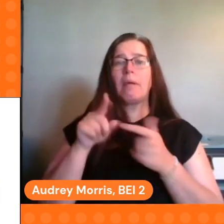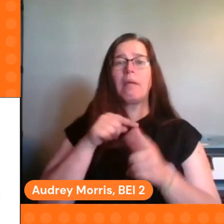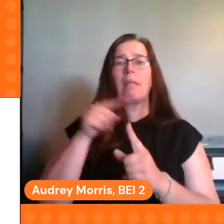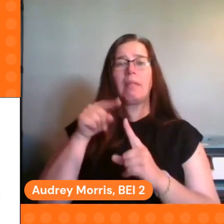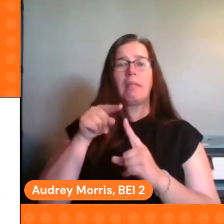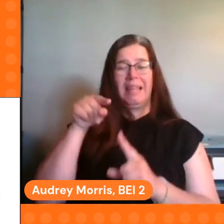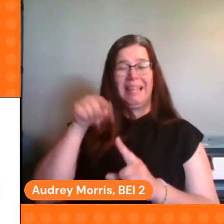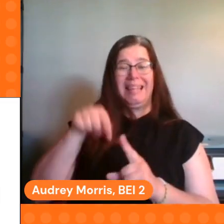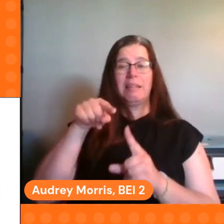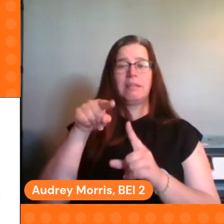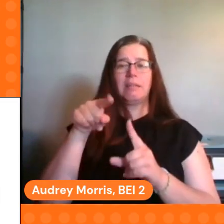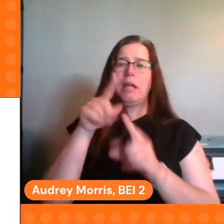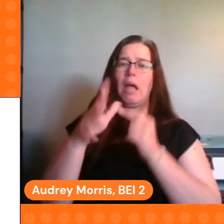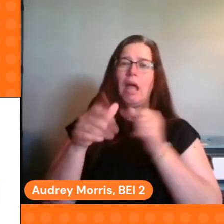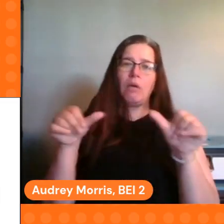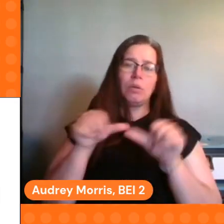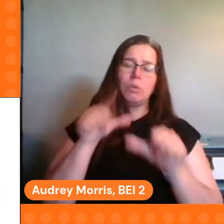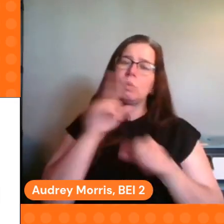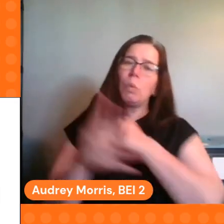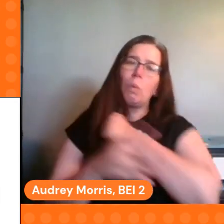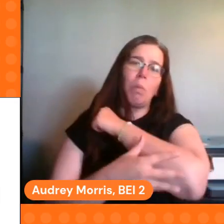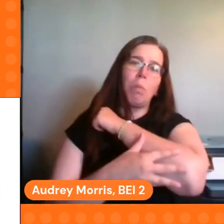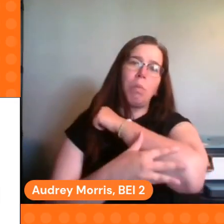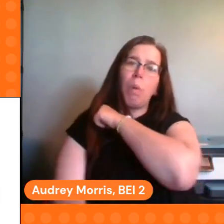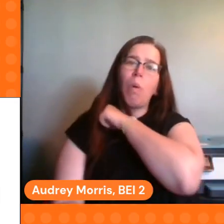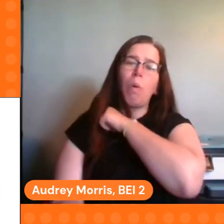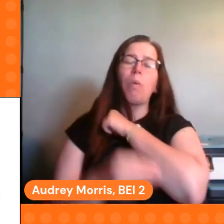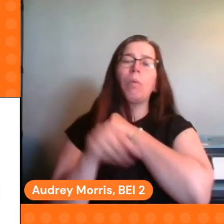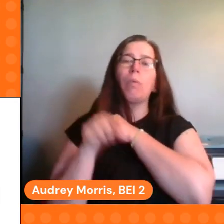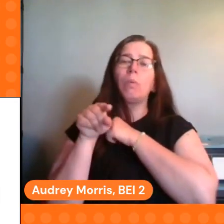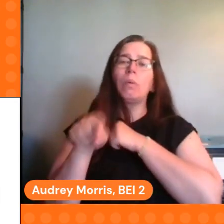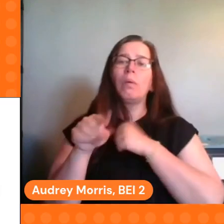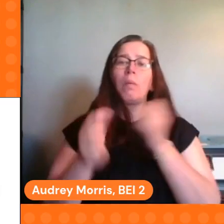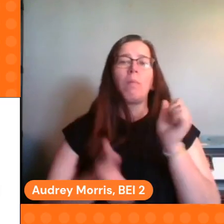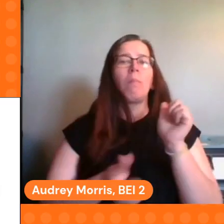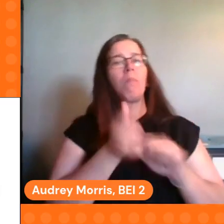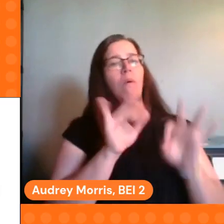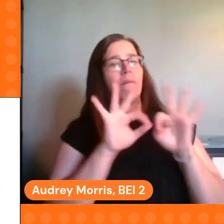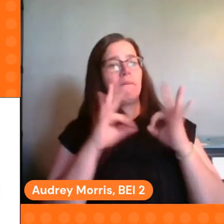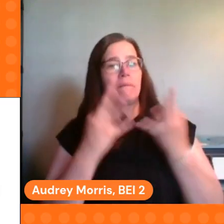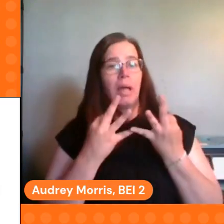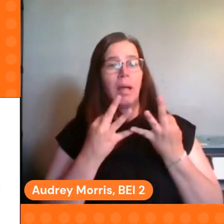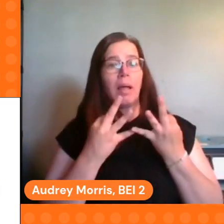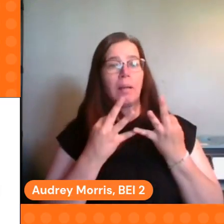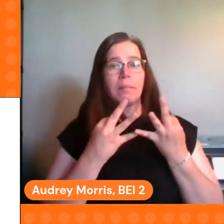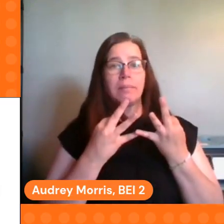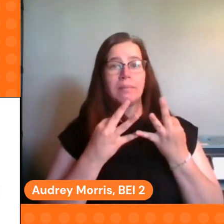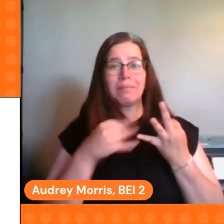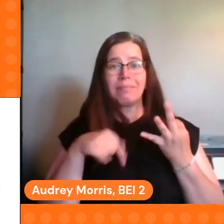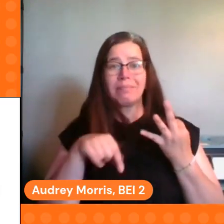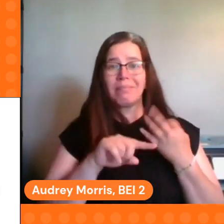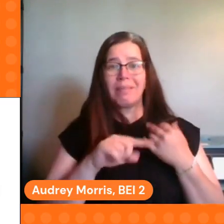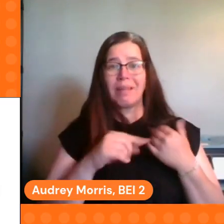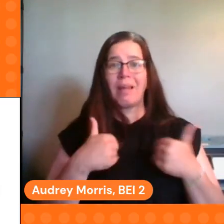poorest province in Vietnam that where like most of the family earn just